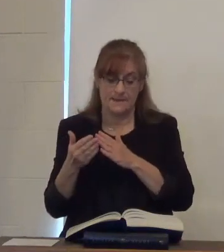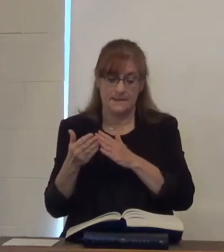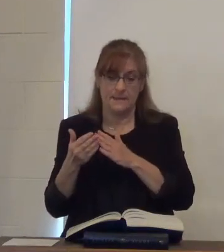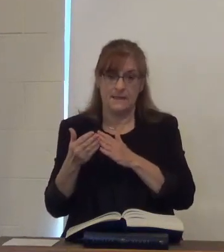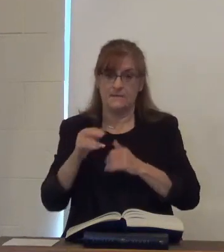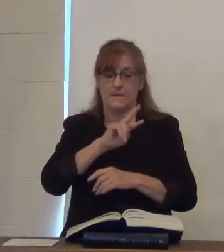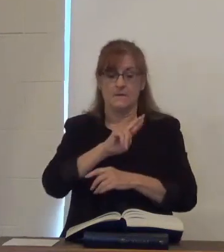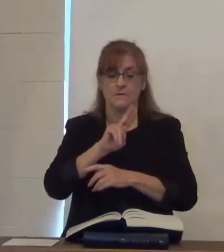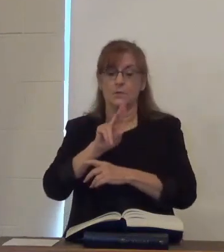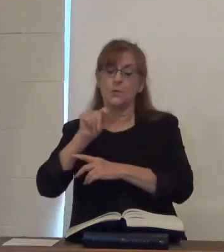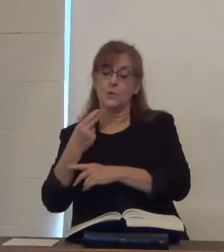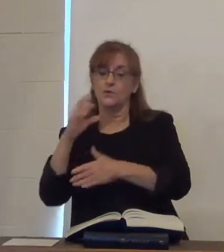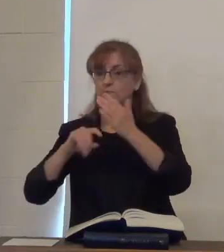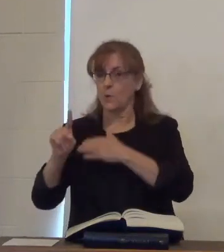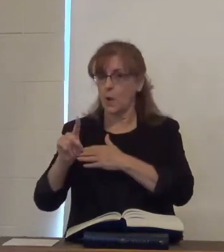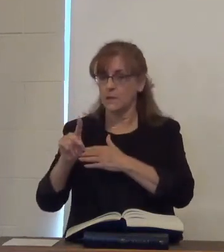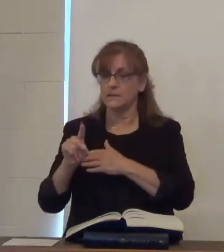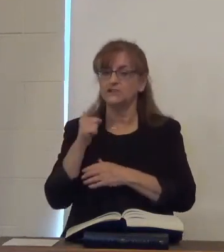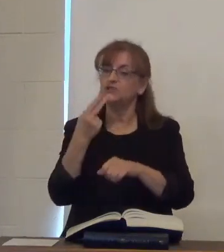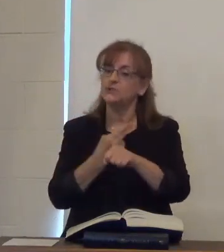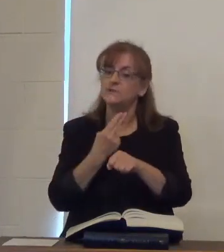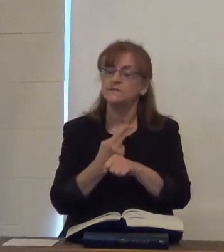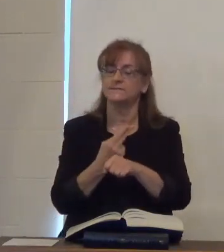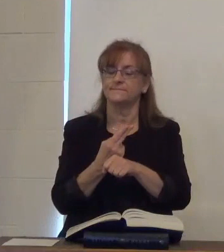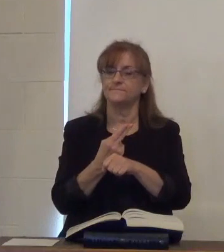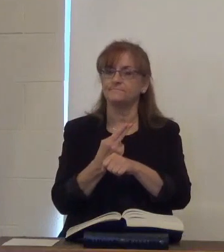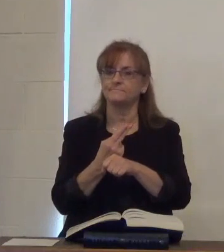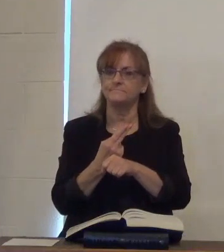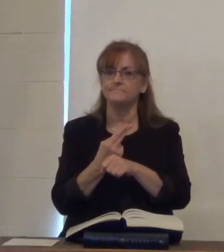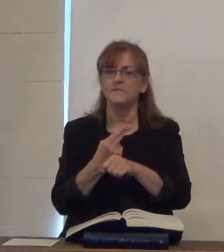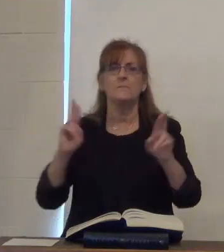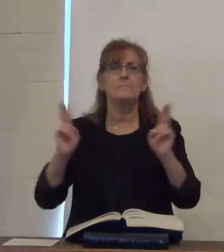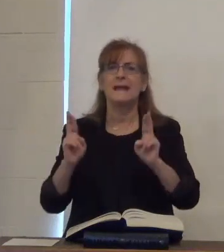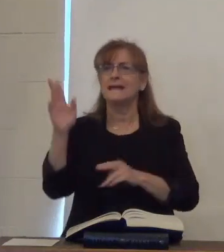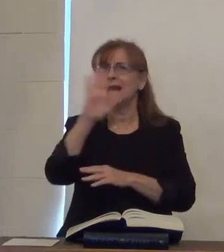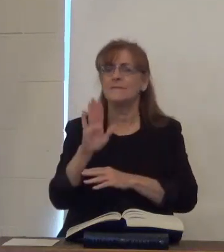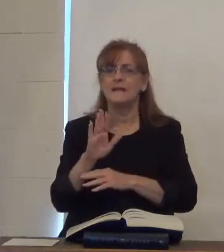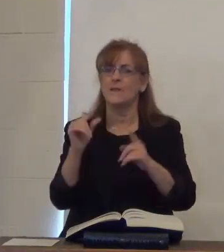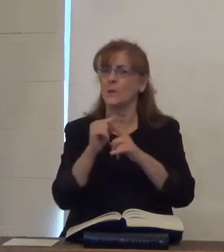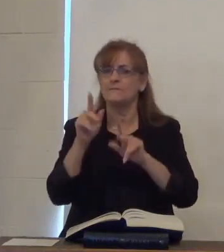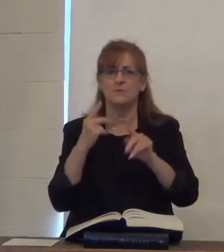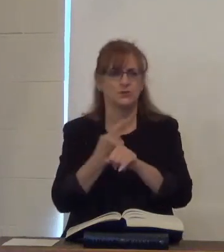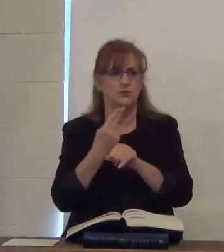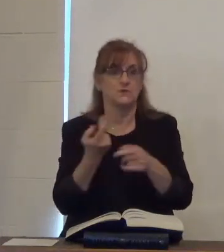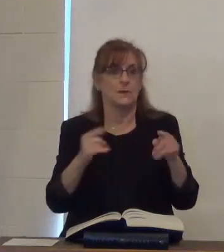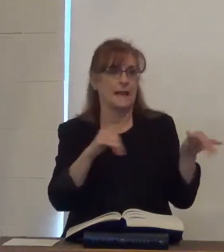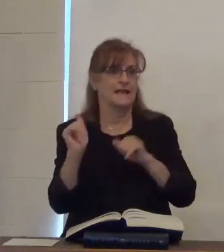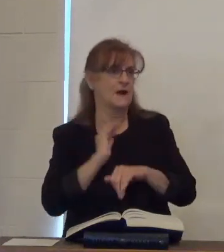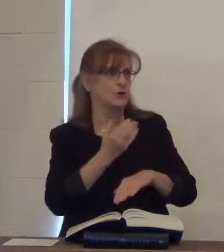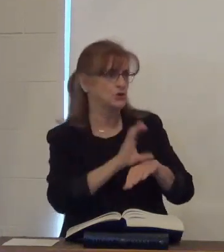Ruth chapter 1 that Naomi uses, and may it never be the words that people use when they leave our